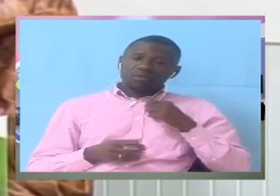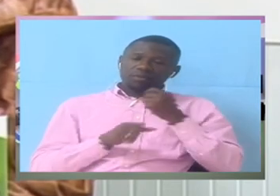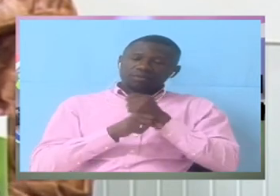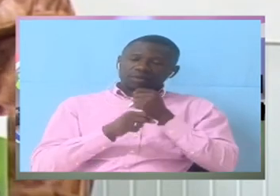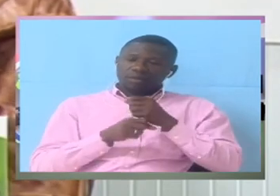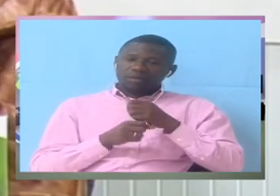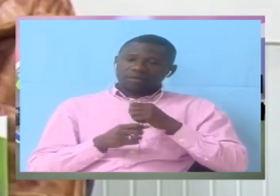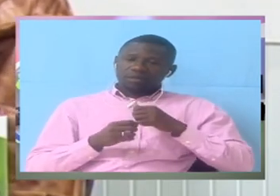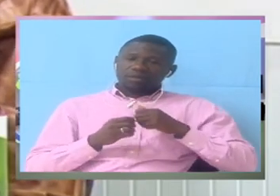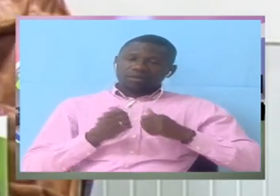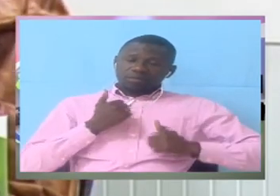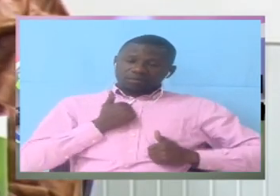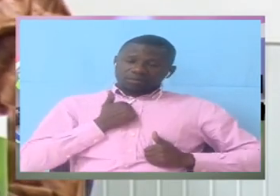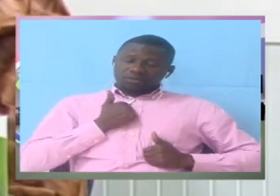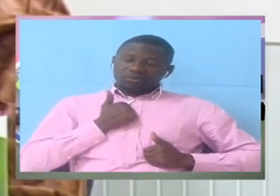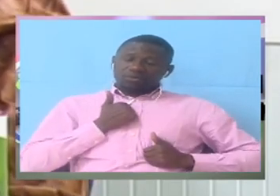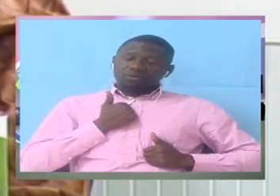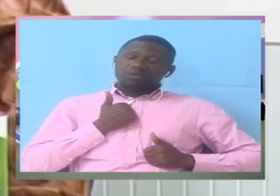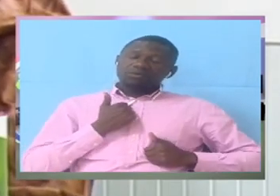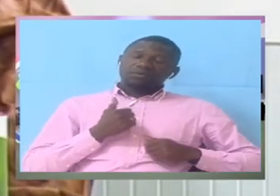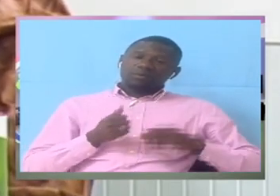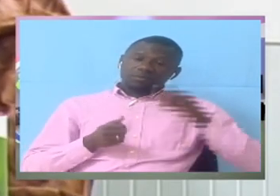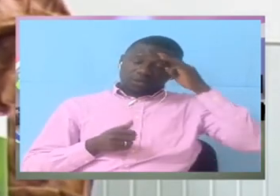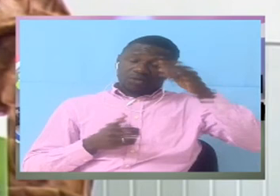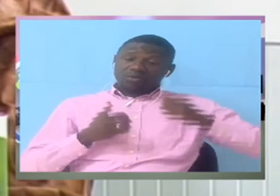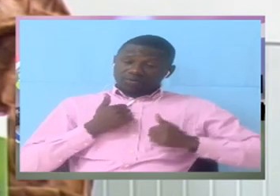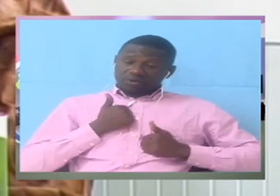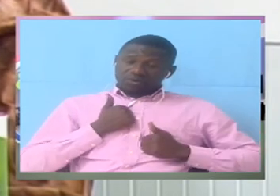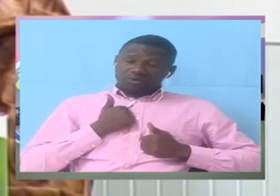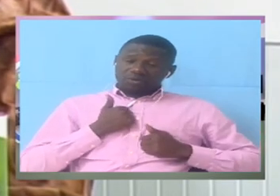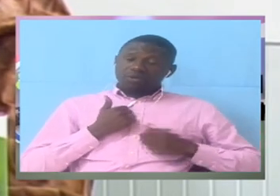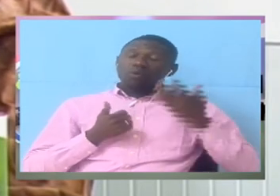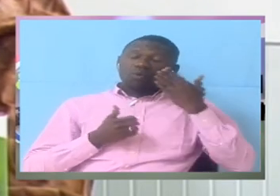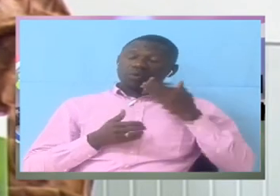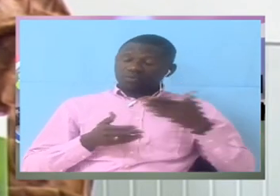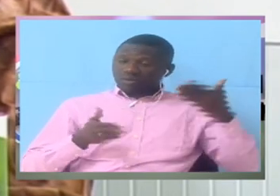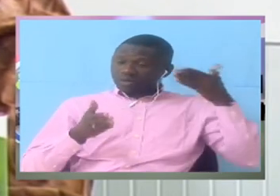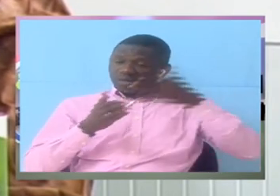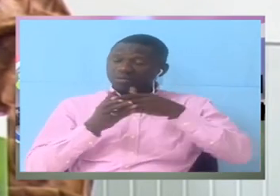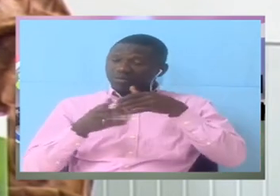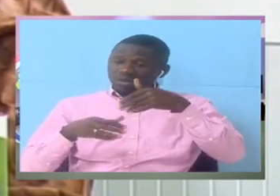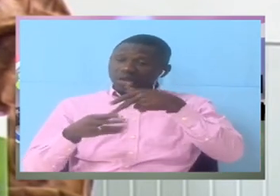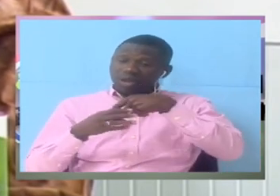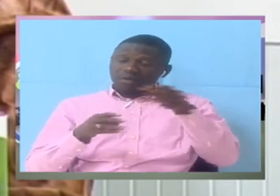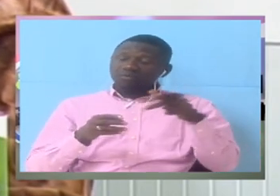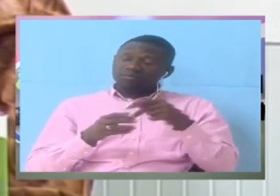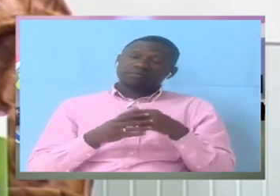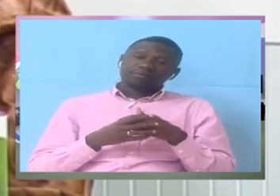when he came for the visit, that was when those shackles were taken off our feet.